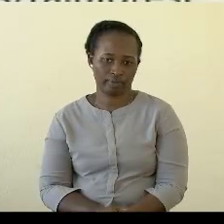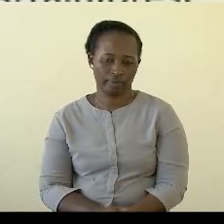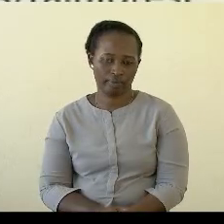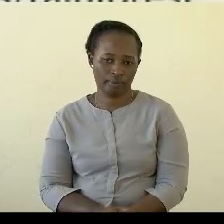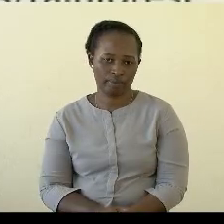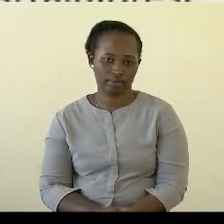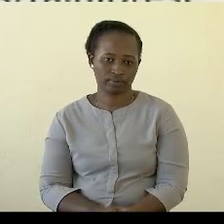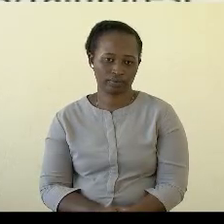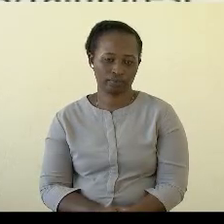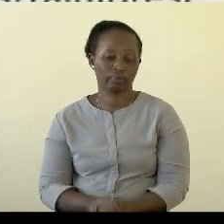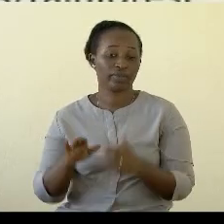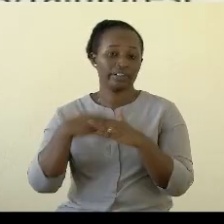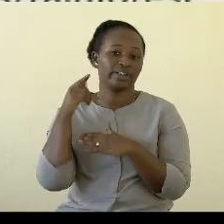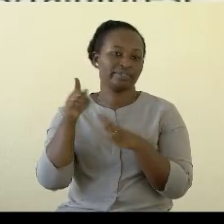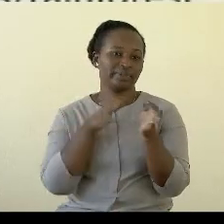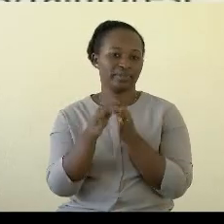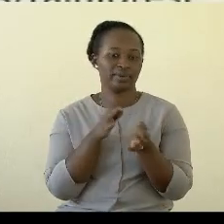It therefore means